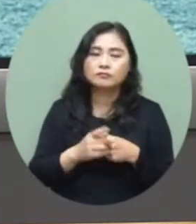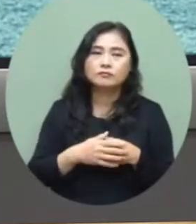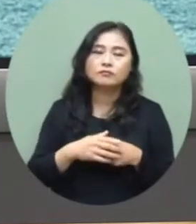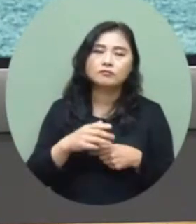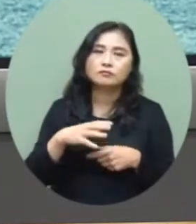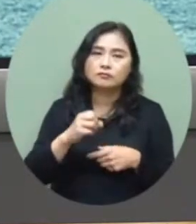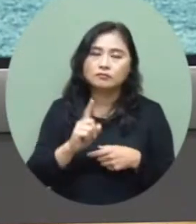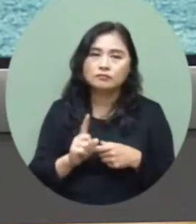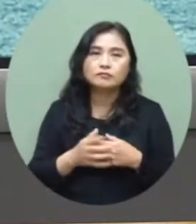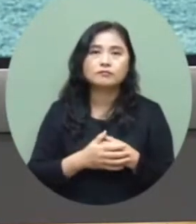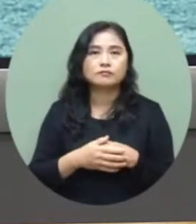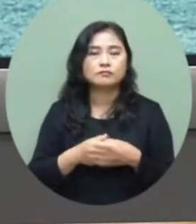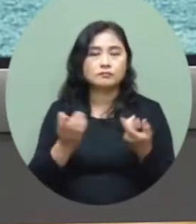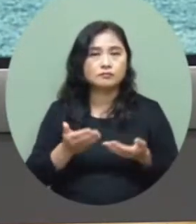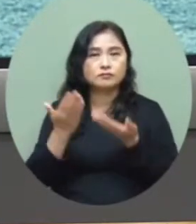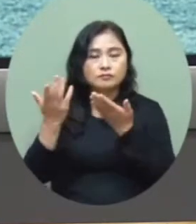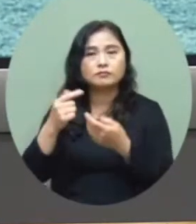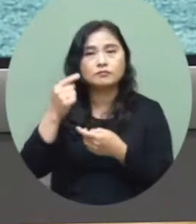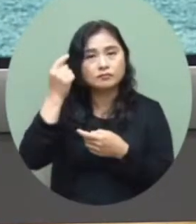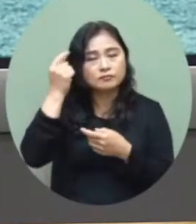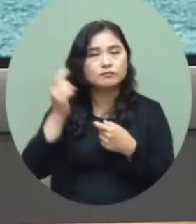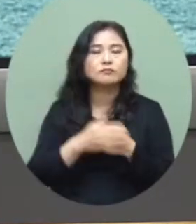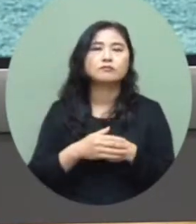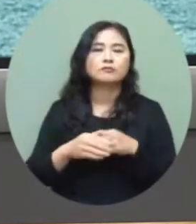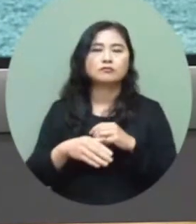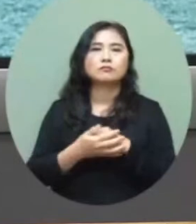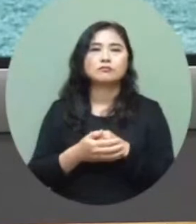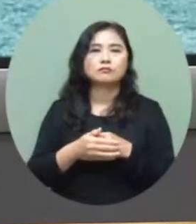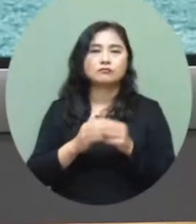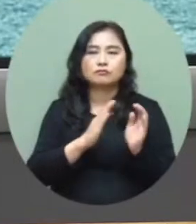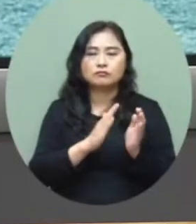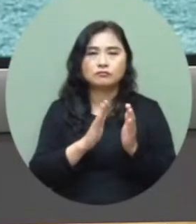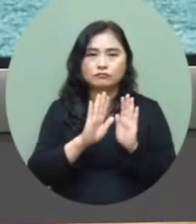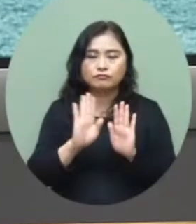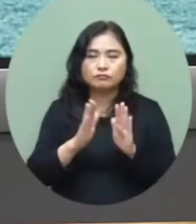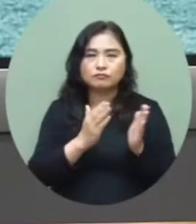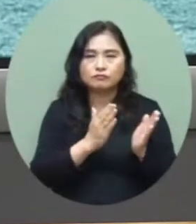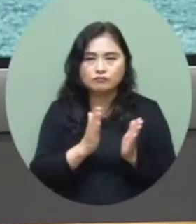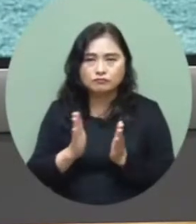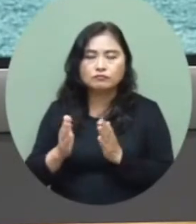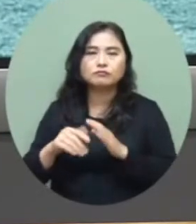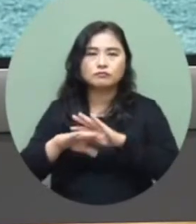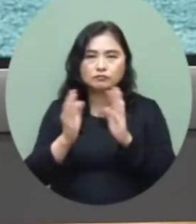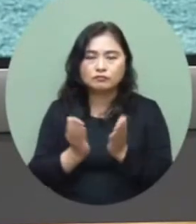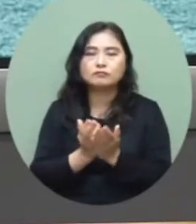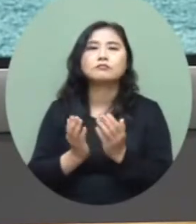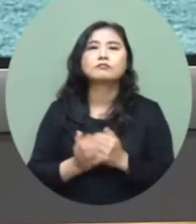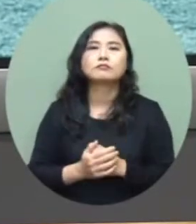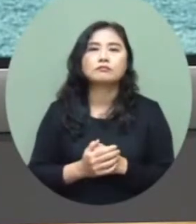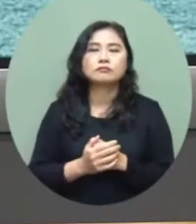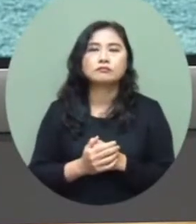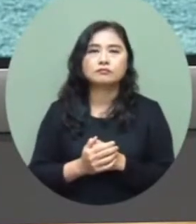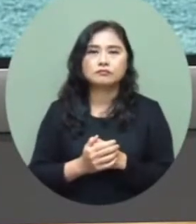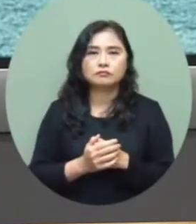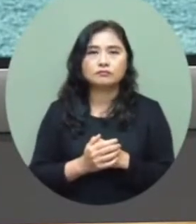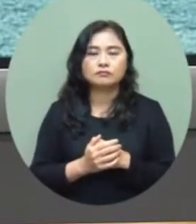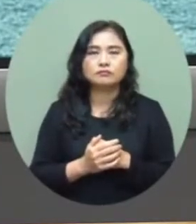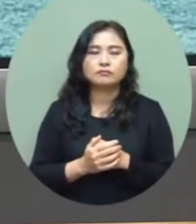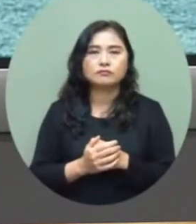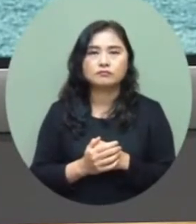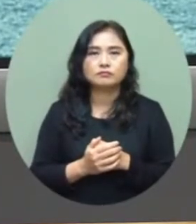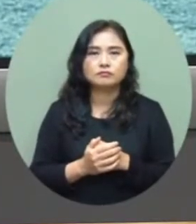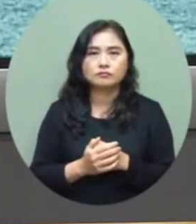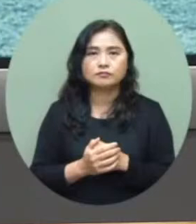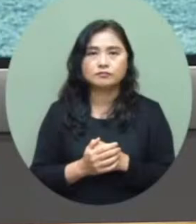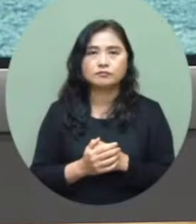and what's the result and so on. So if they need to make a report, then they can also get assistance. So that would be the way we distribute